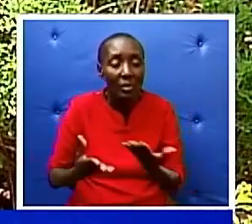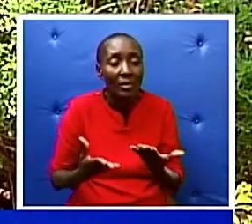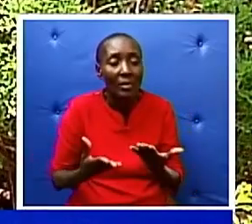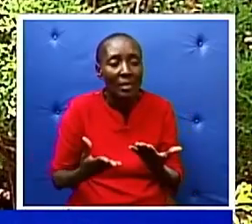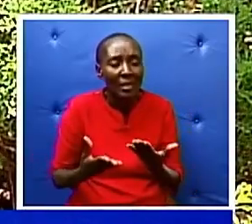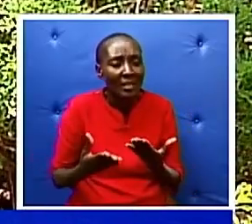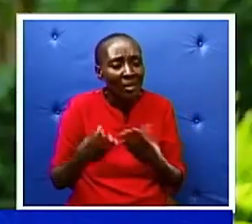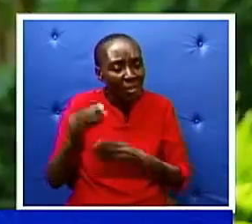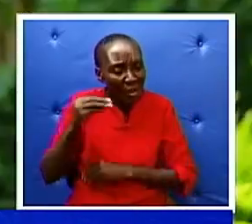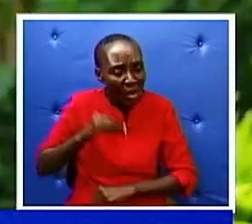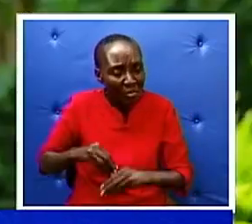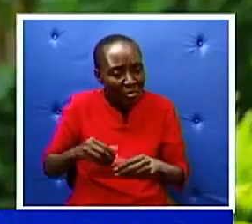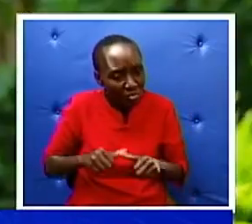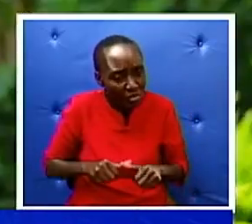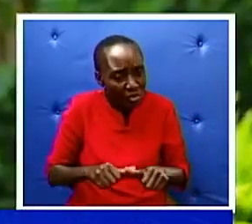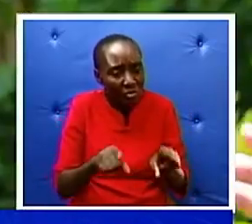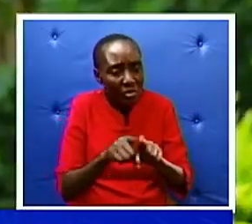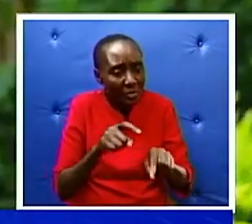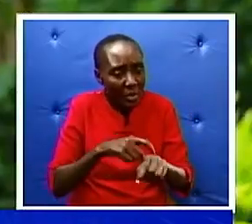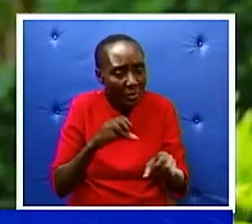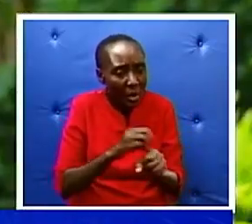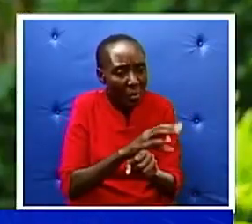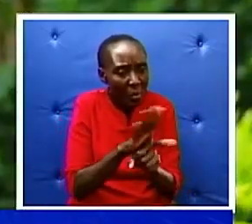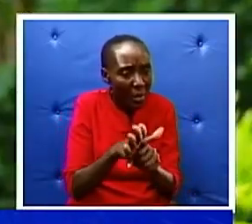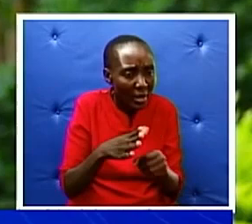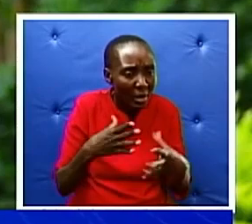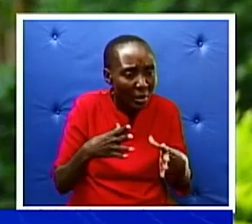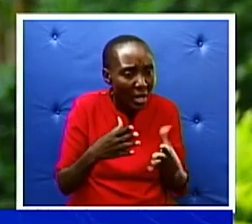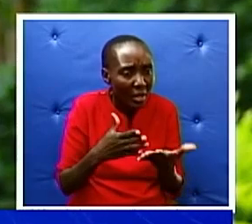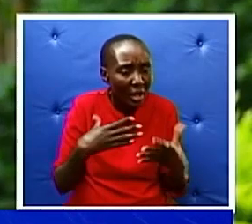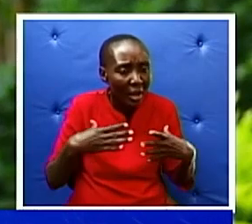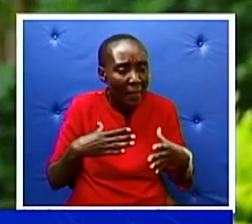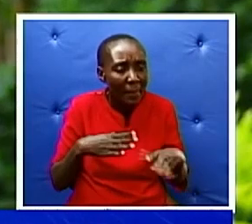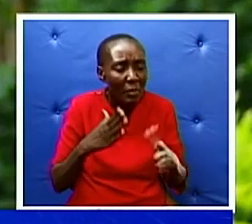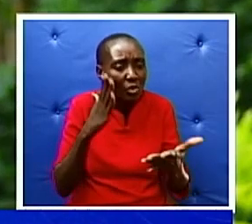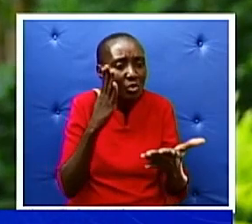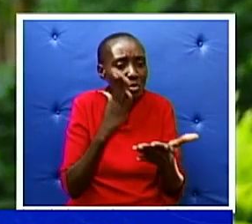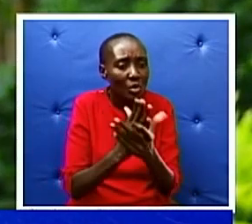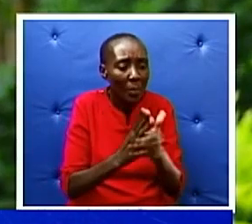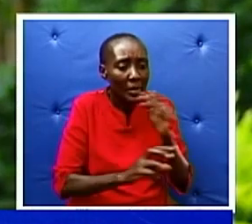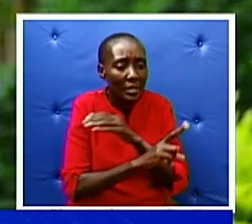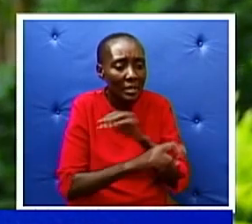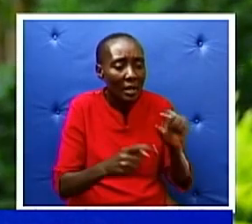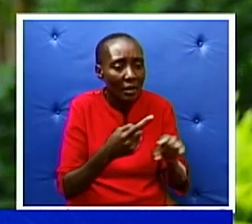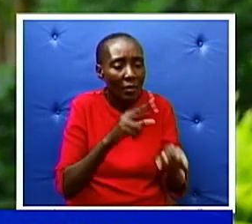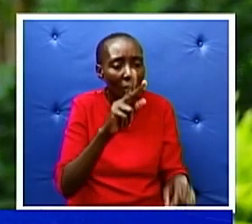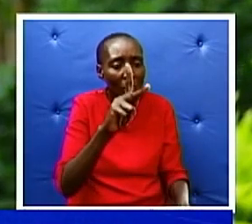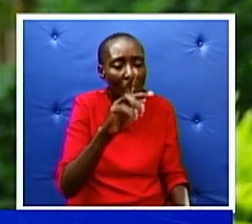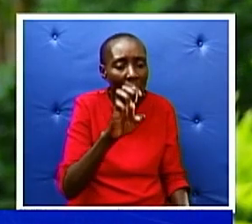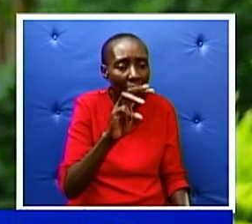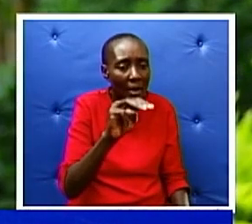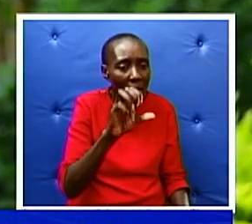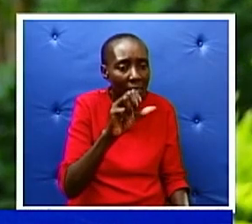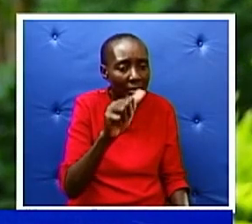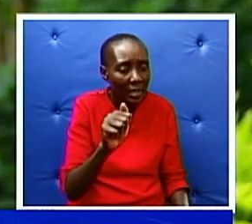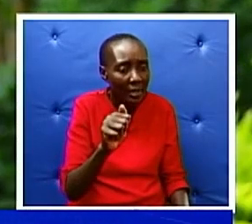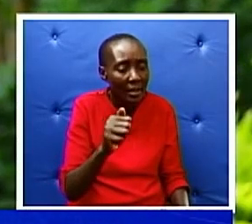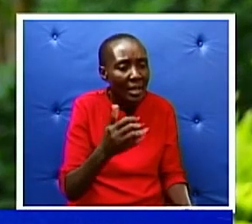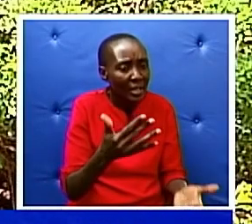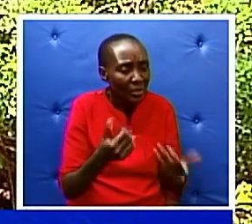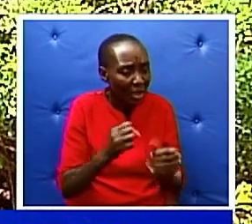KEMSA? Mm-hmm. That we have a pandemic, or even the cartels have taken a break, they are not stealing from us anyway.